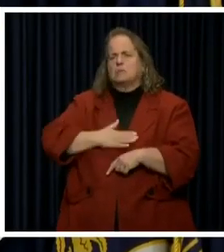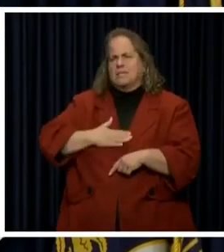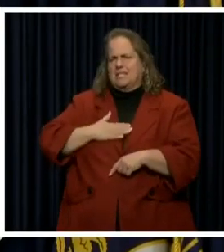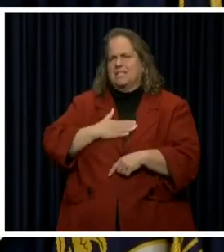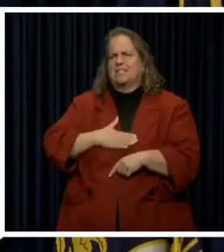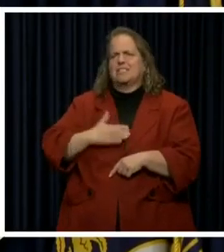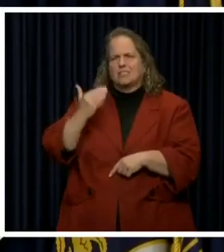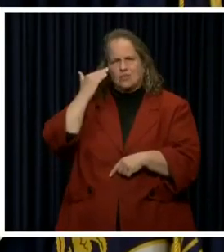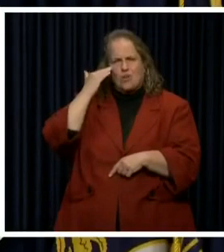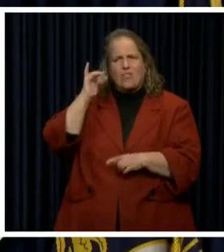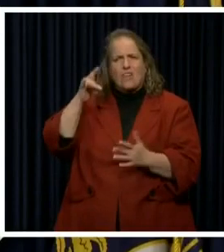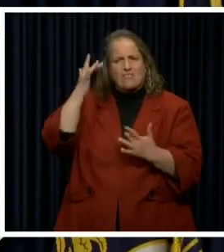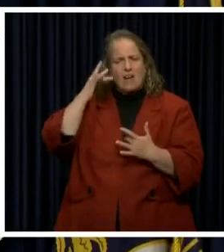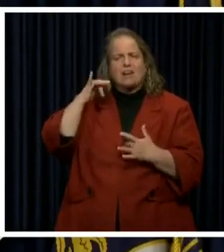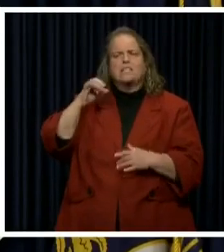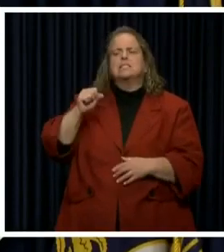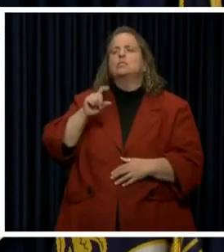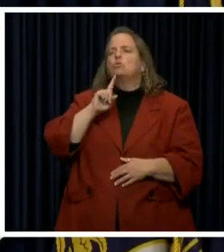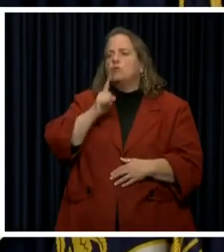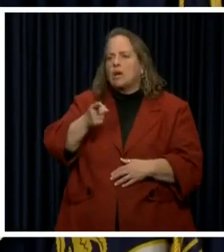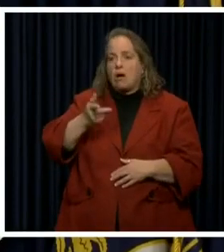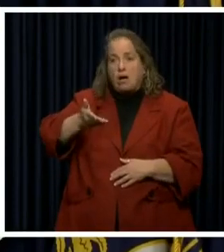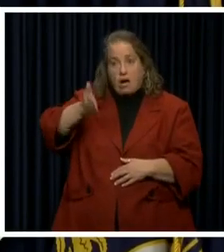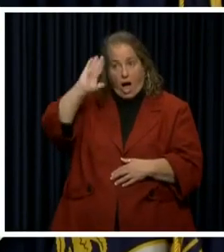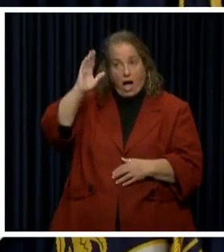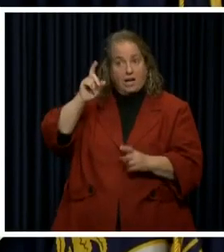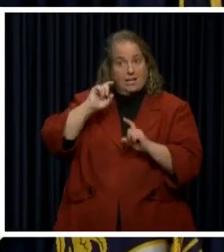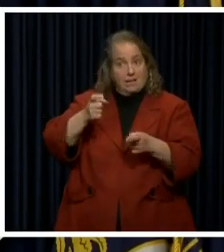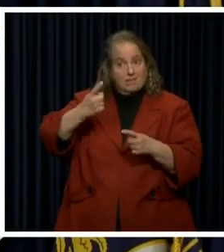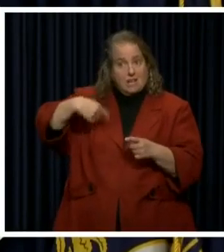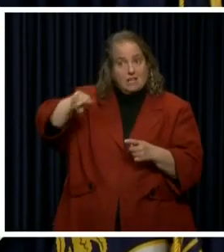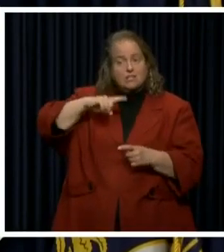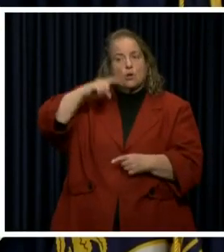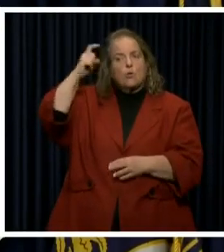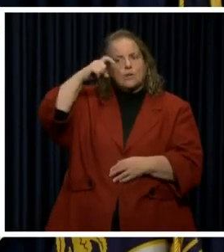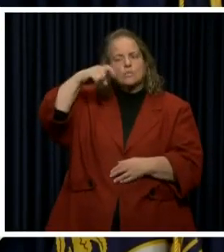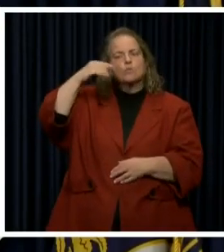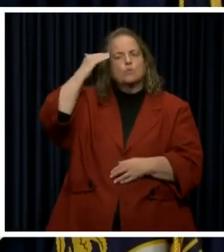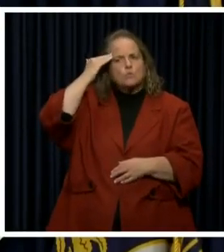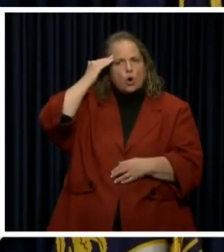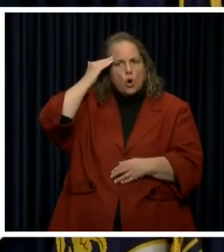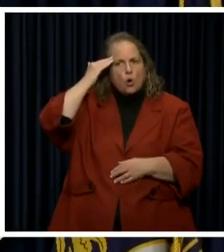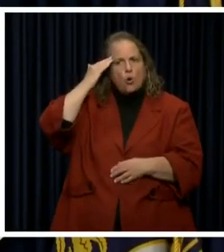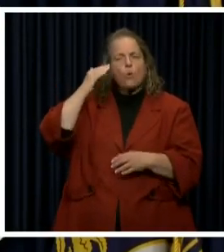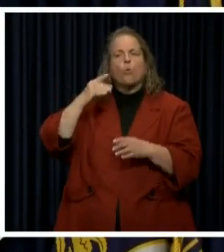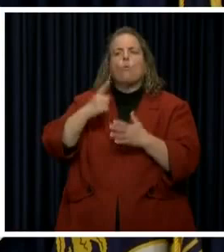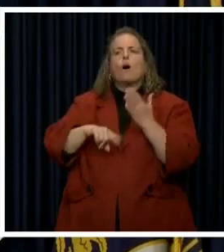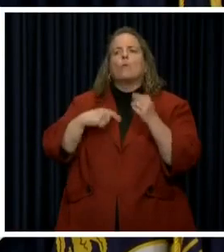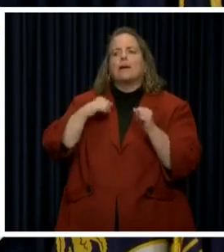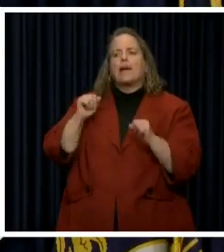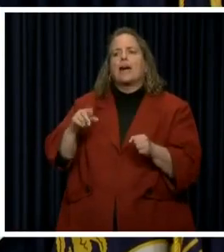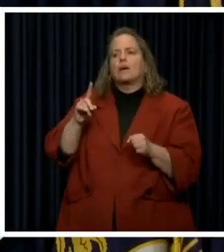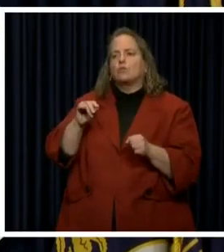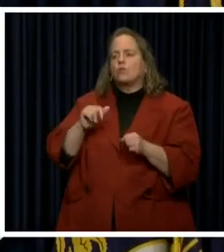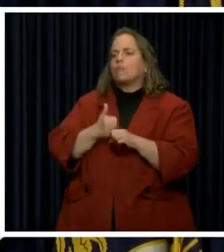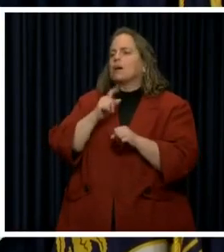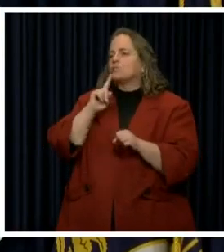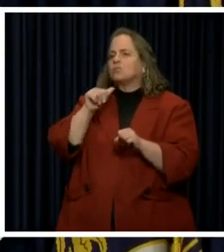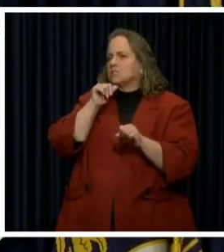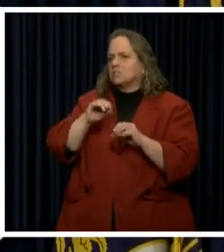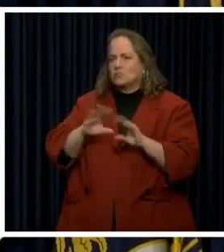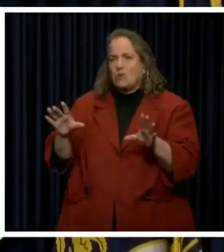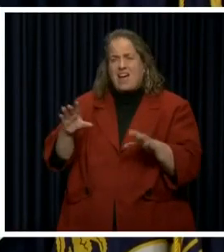virus is real, and God gives us wisdom to know the steps that we can take to make sure it doesn't spread. And to all the